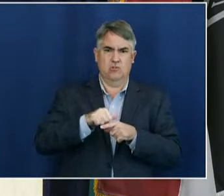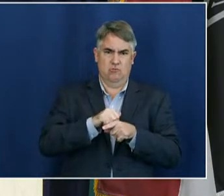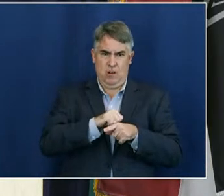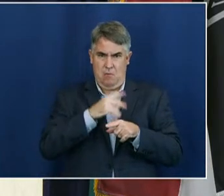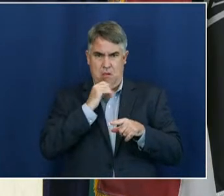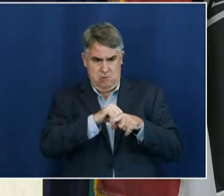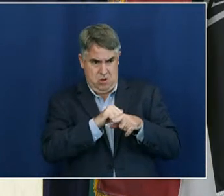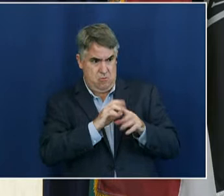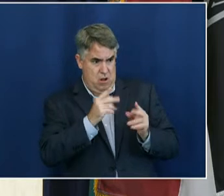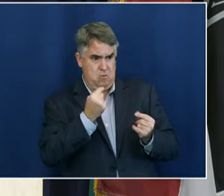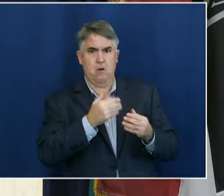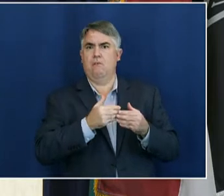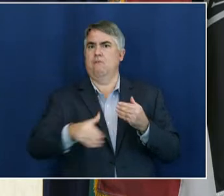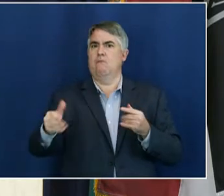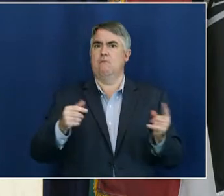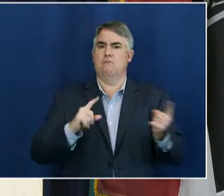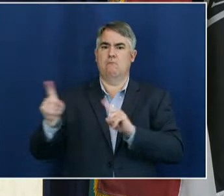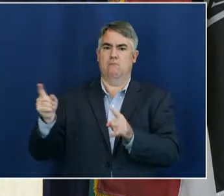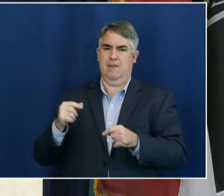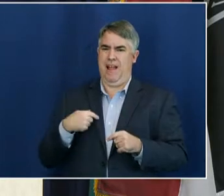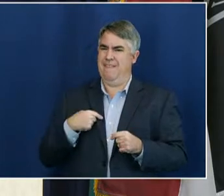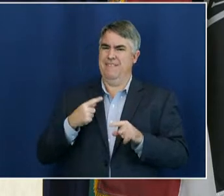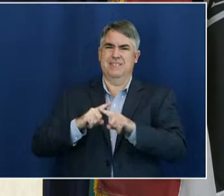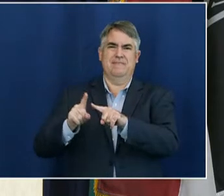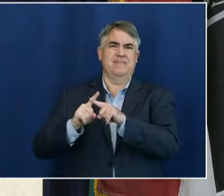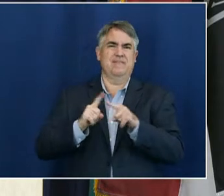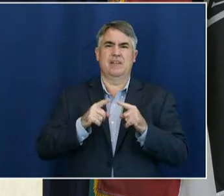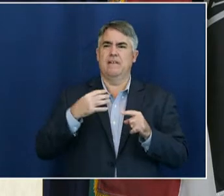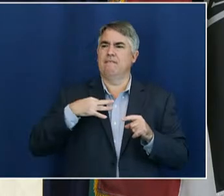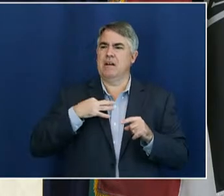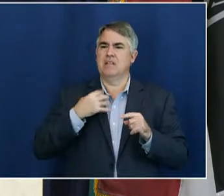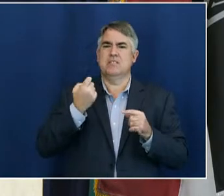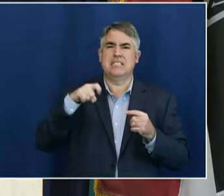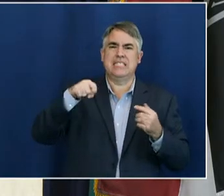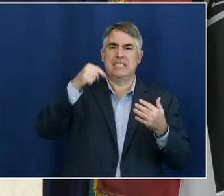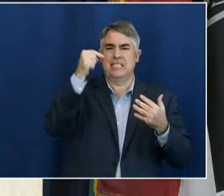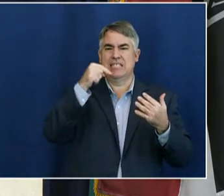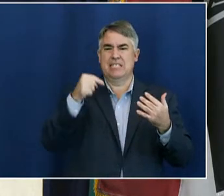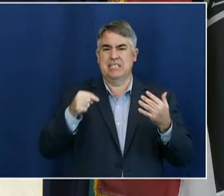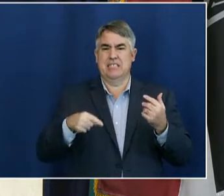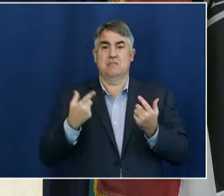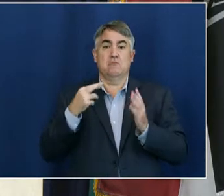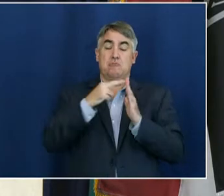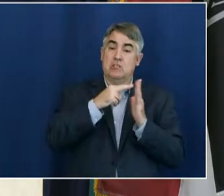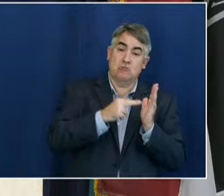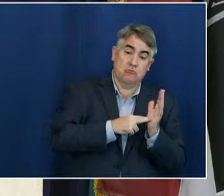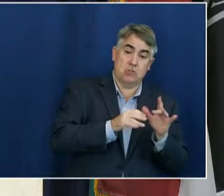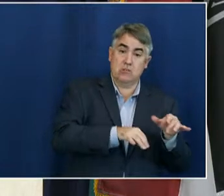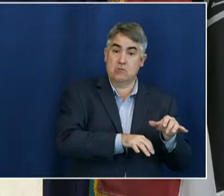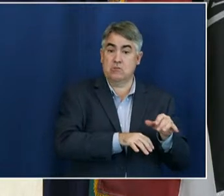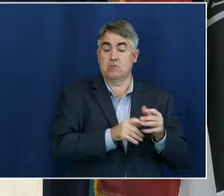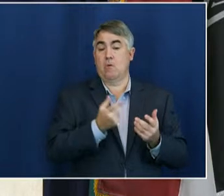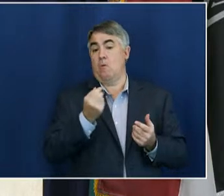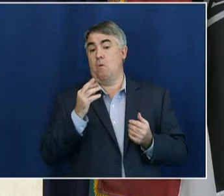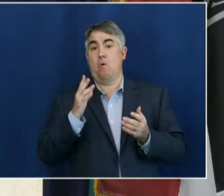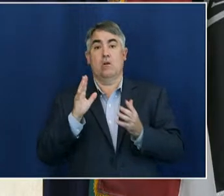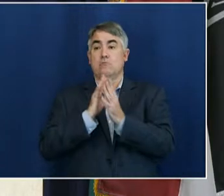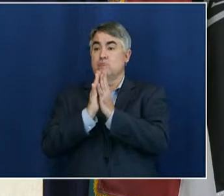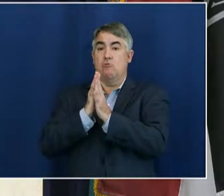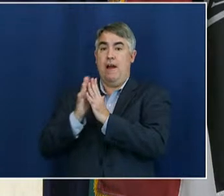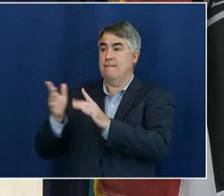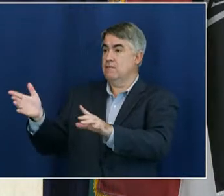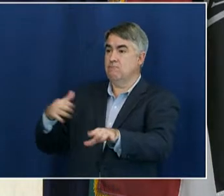there's a variety of volunteers that they use there. Again, everything from check-in to traffic control to setup and breakdown. And so again,